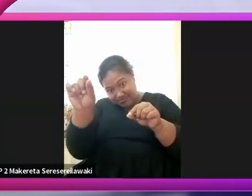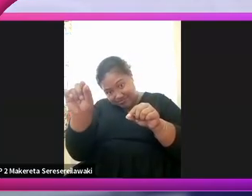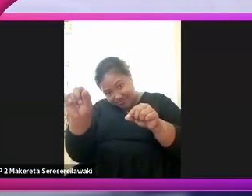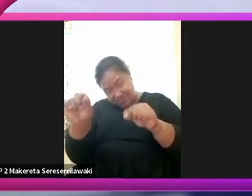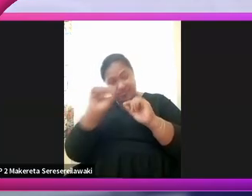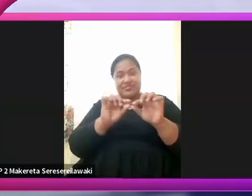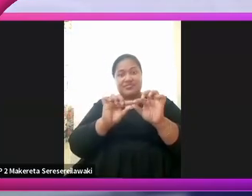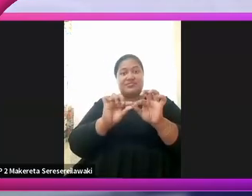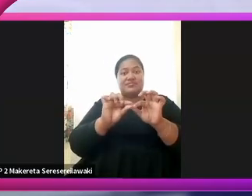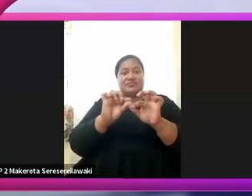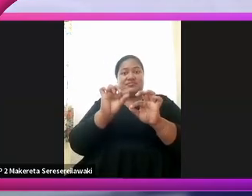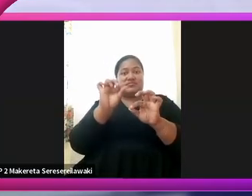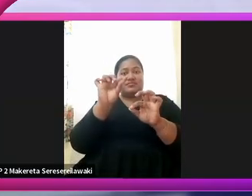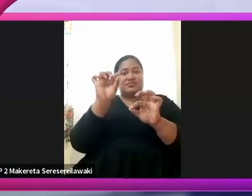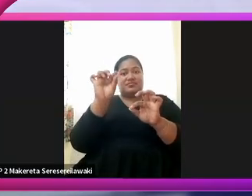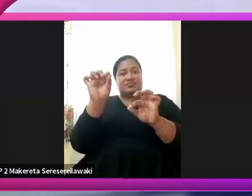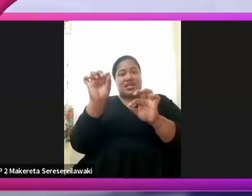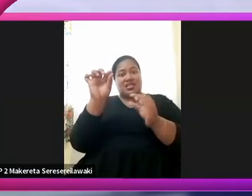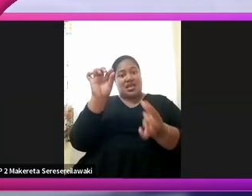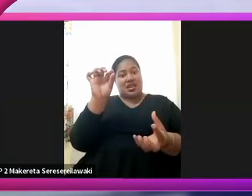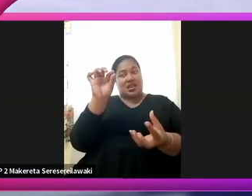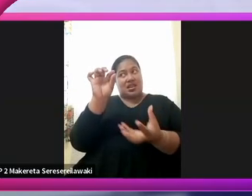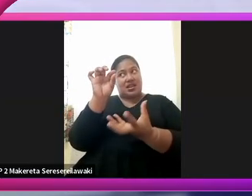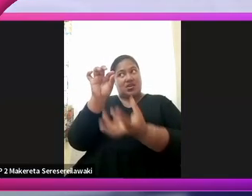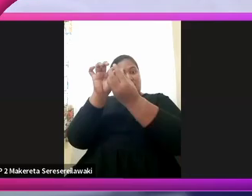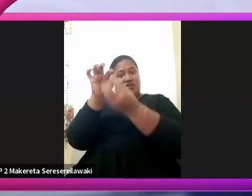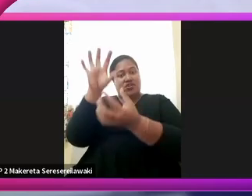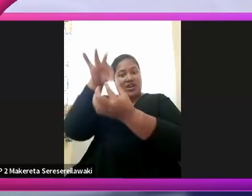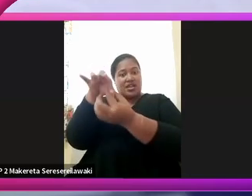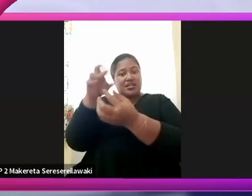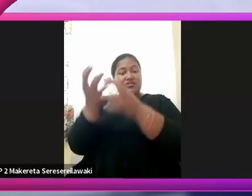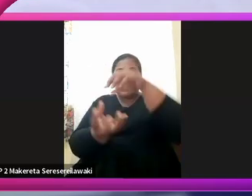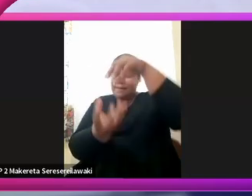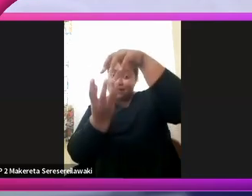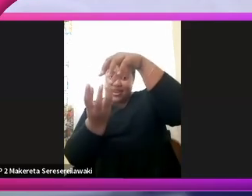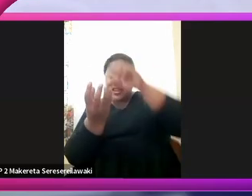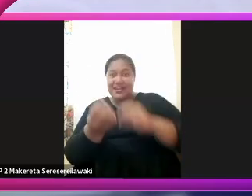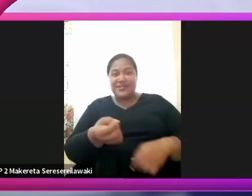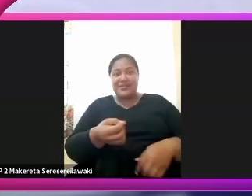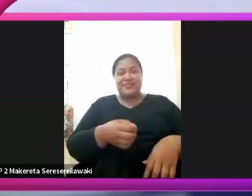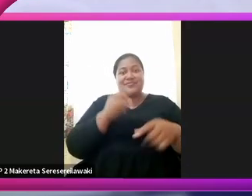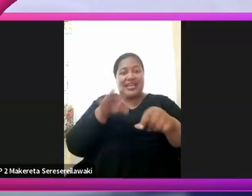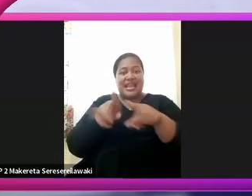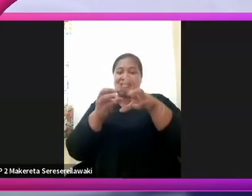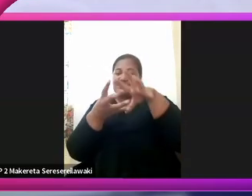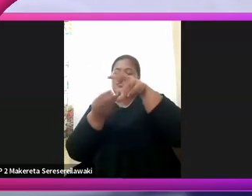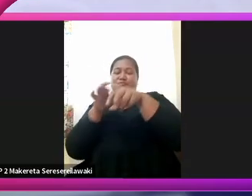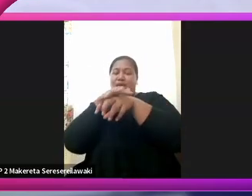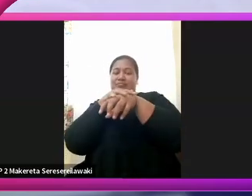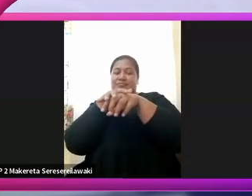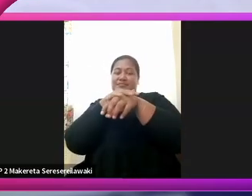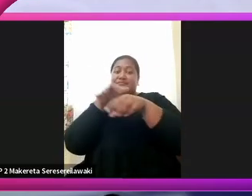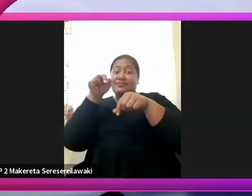then connect in the below of the bladder, mix some more like a lubricant from some gland there,